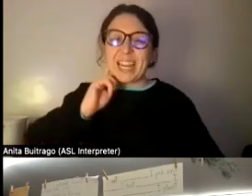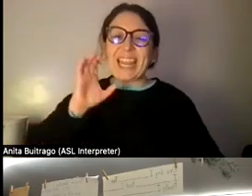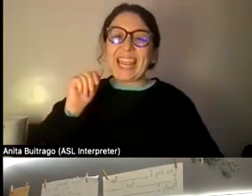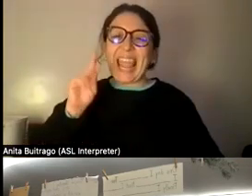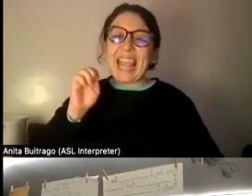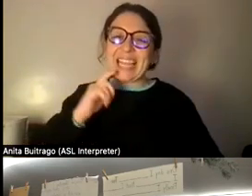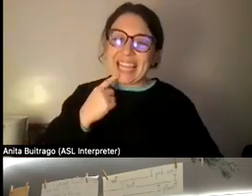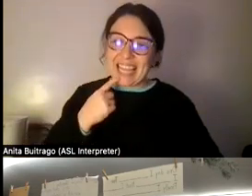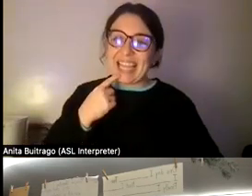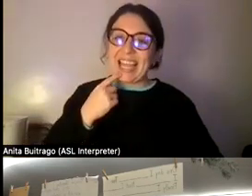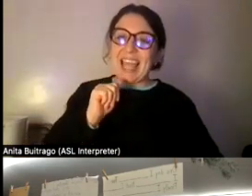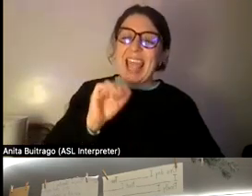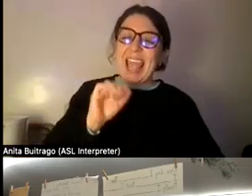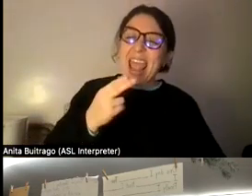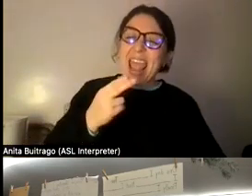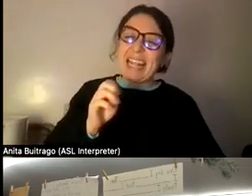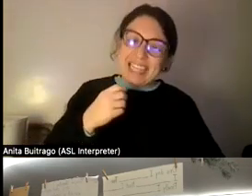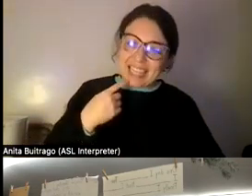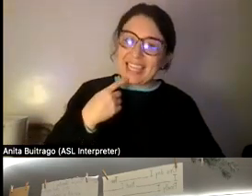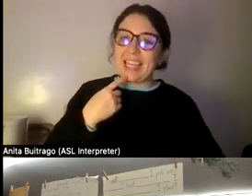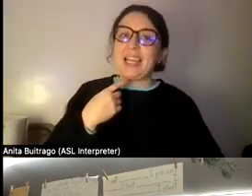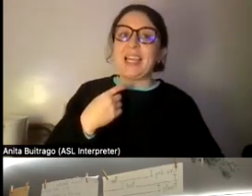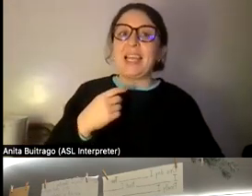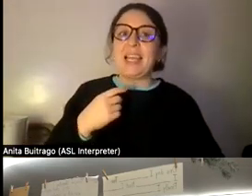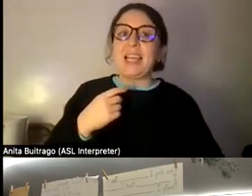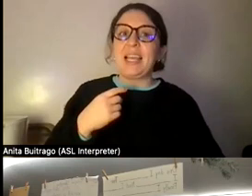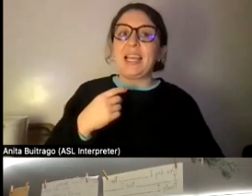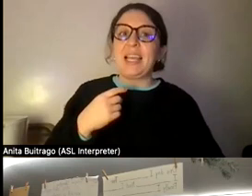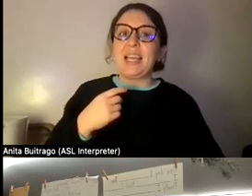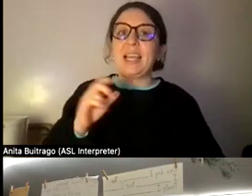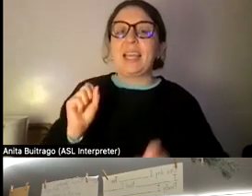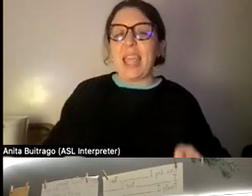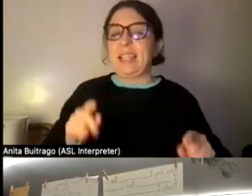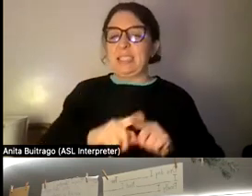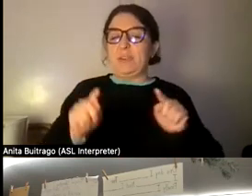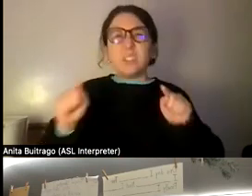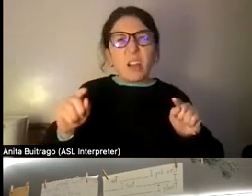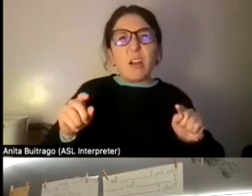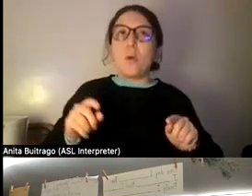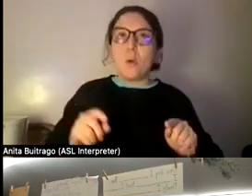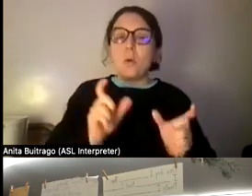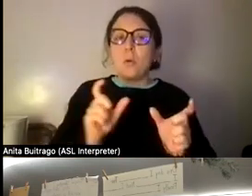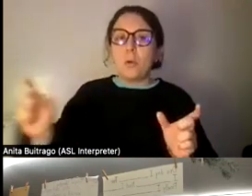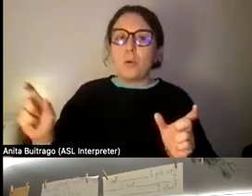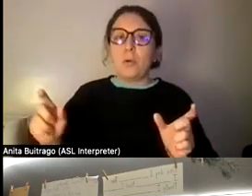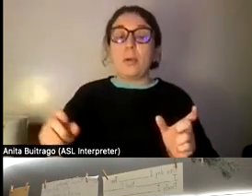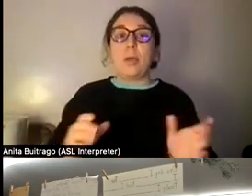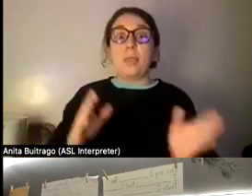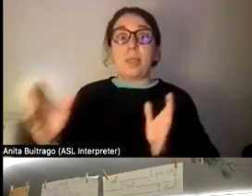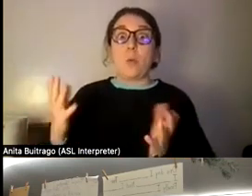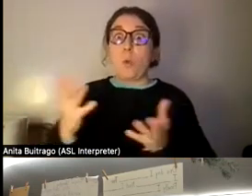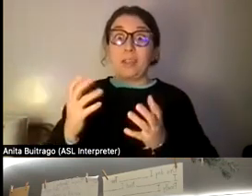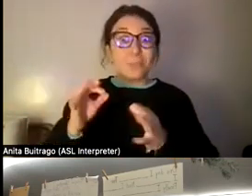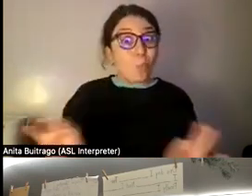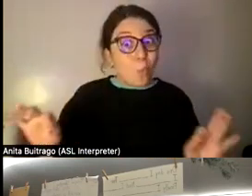ache, cake. So being able to kind of differentiate out that first sound and the rest of it. Then the big one, and this is the one that's